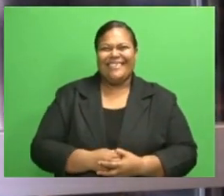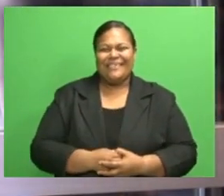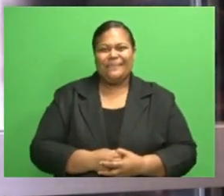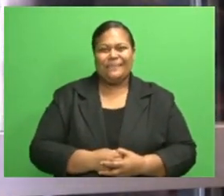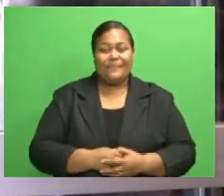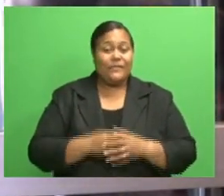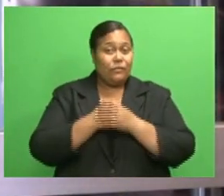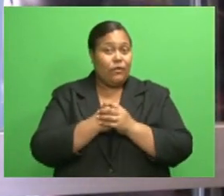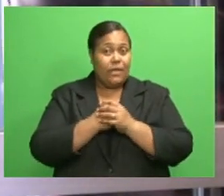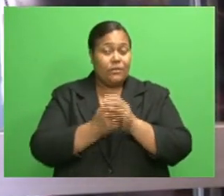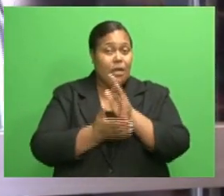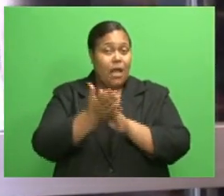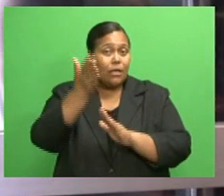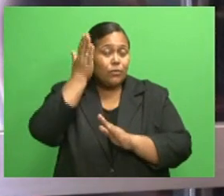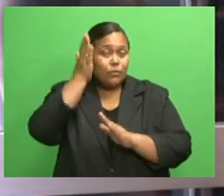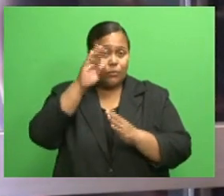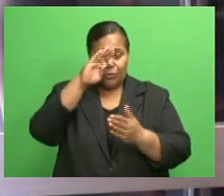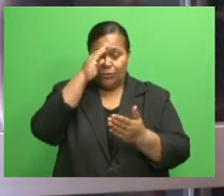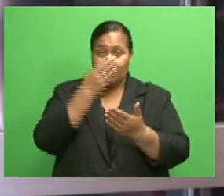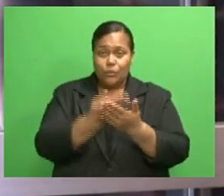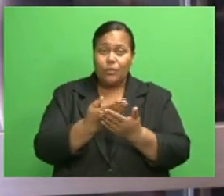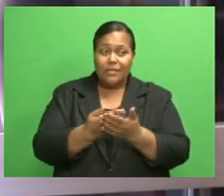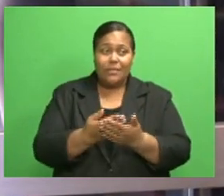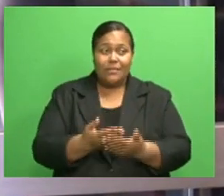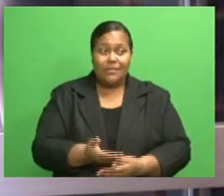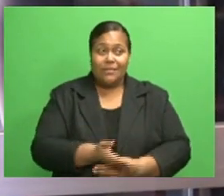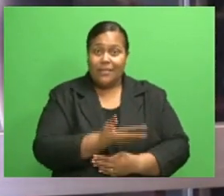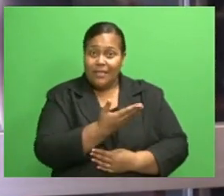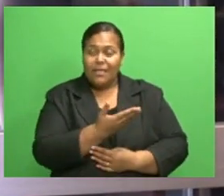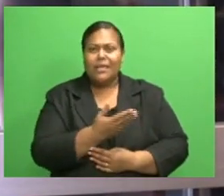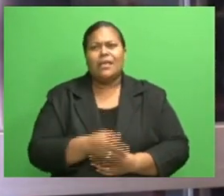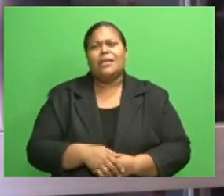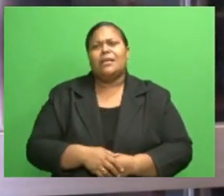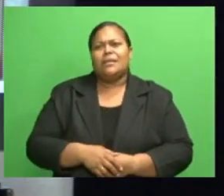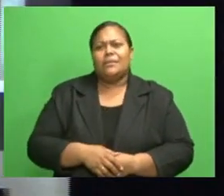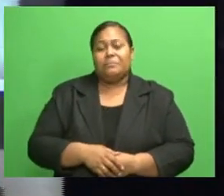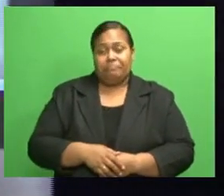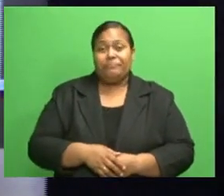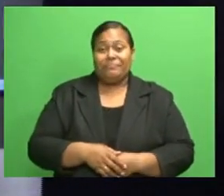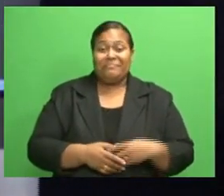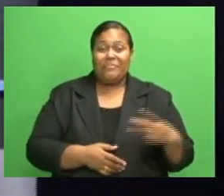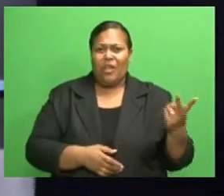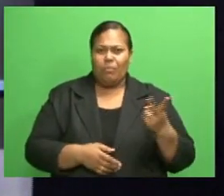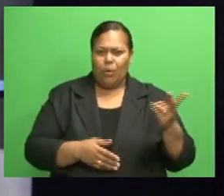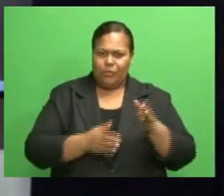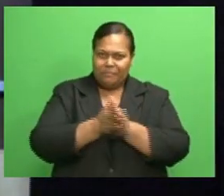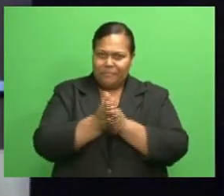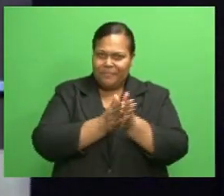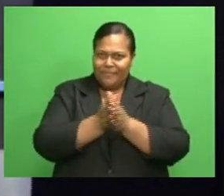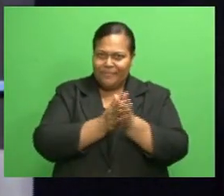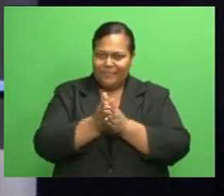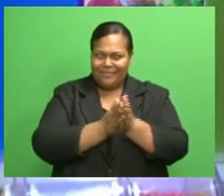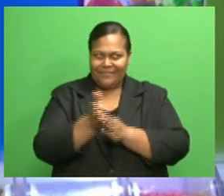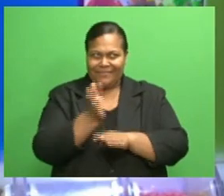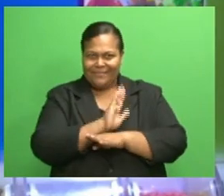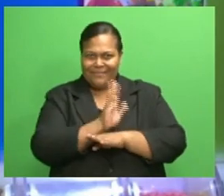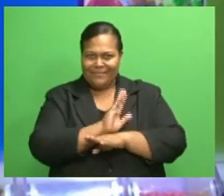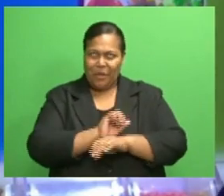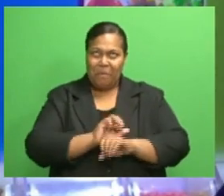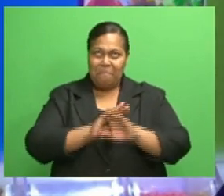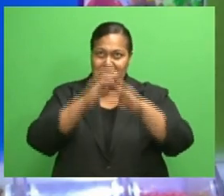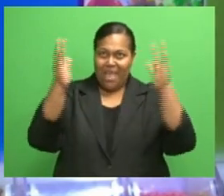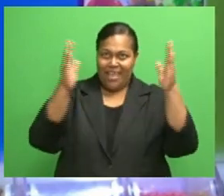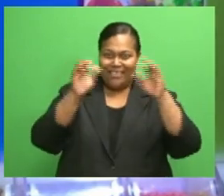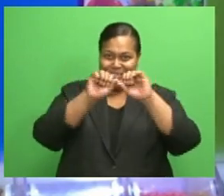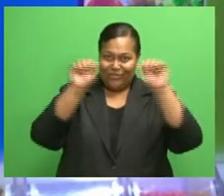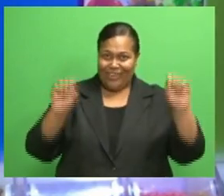students Varuna Prasad and Machia Wanganiwalu say they too had been looking forward to watching a movie on the big screen. To watch Color